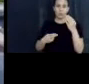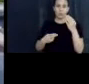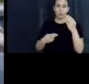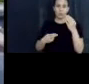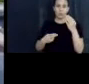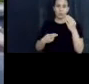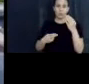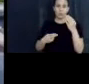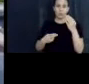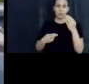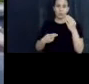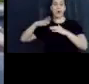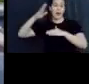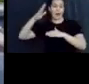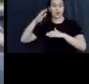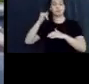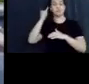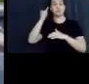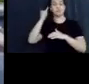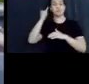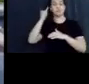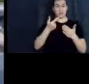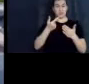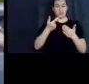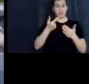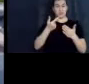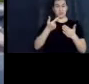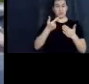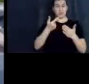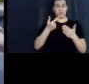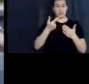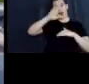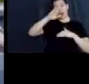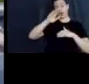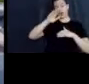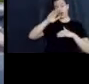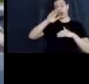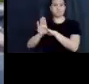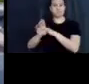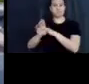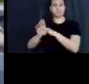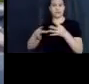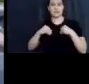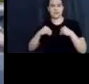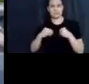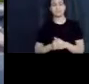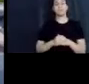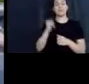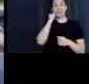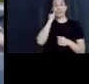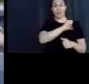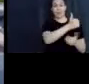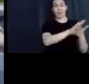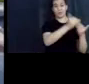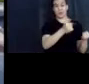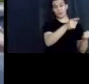for acceptance into the university. When it comes to your transfer students, if you have less than 18 hours, you